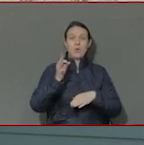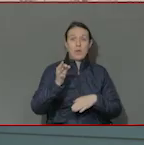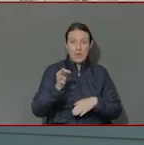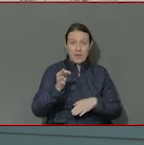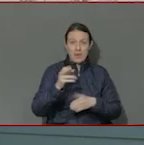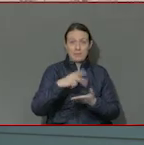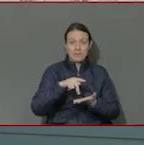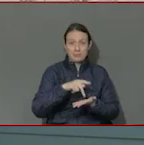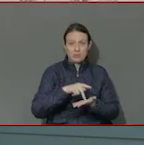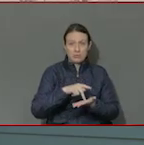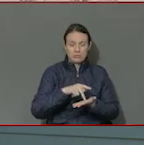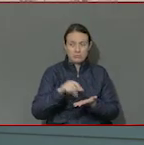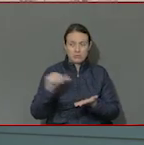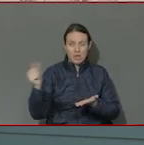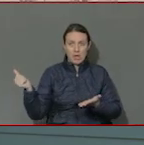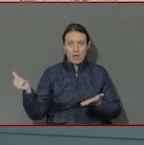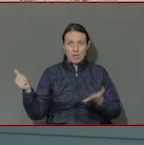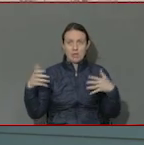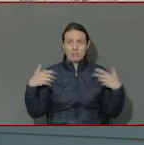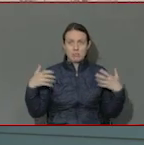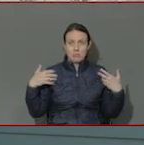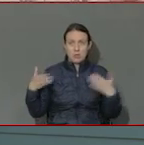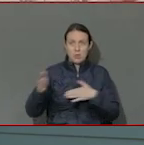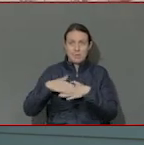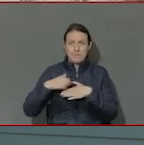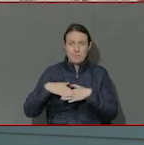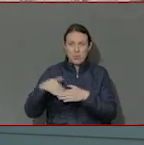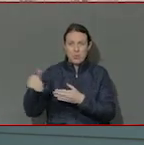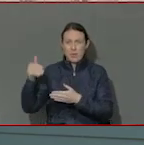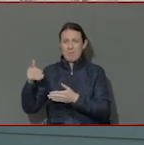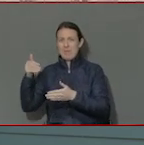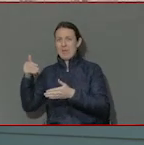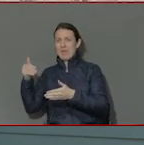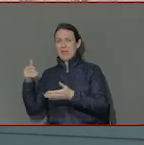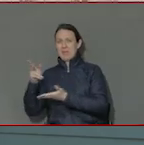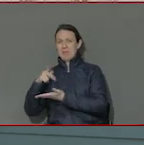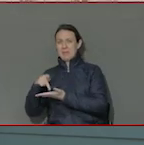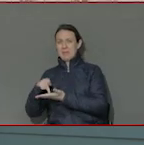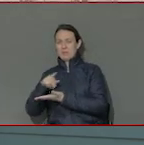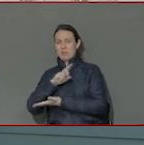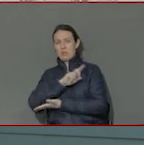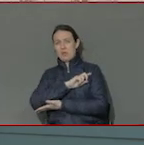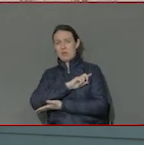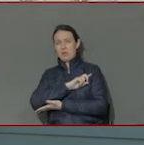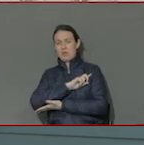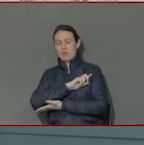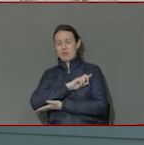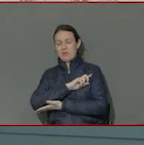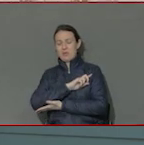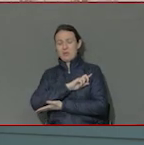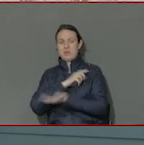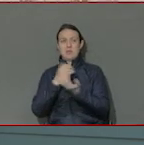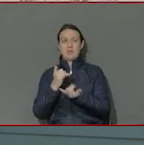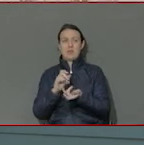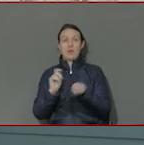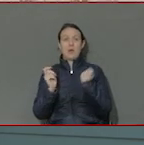other primates, it is at a more backward position. So these are the changes that led